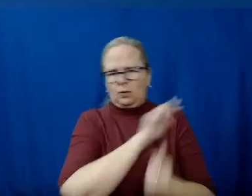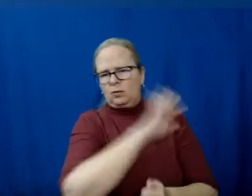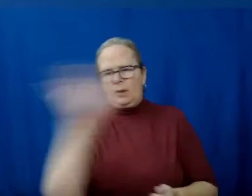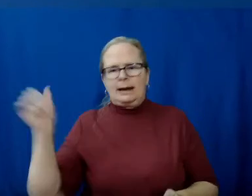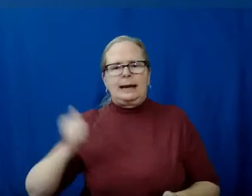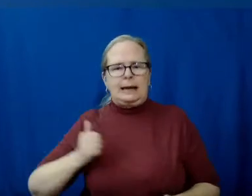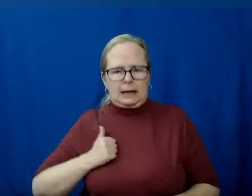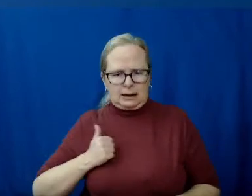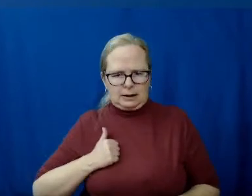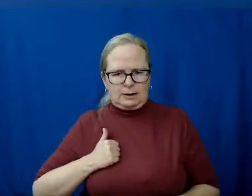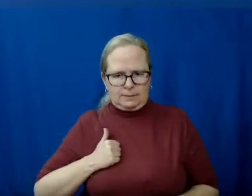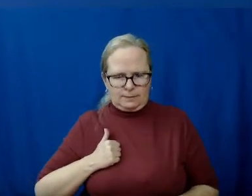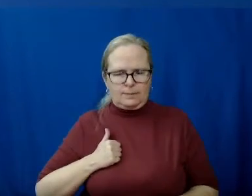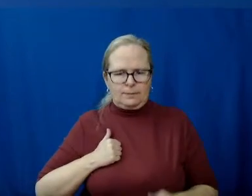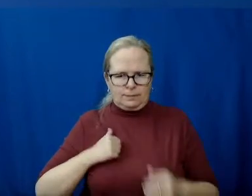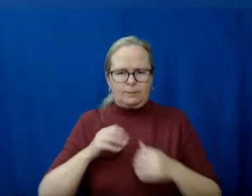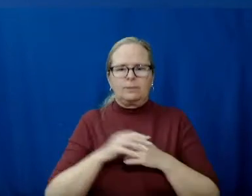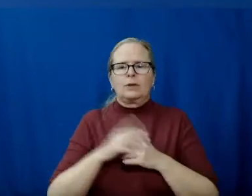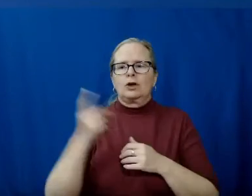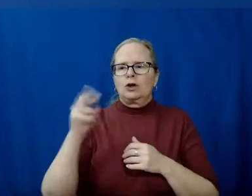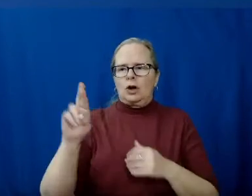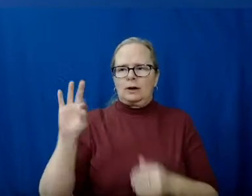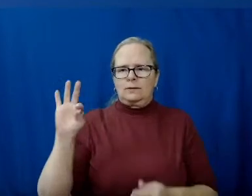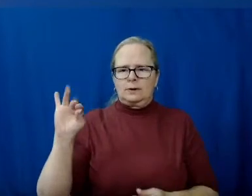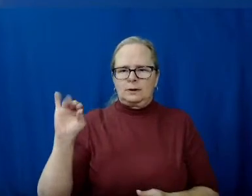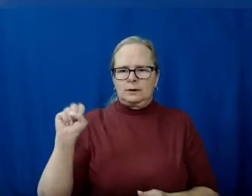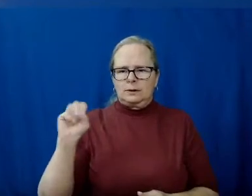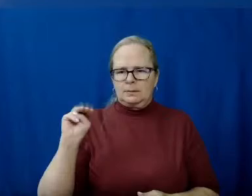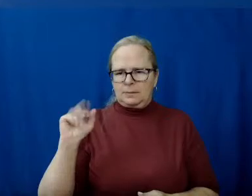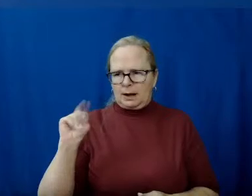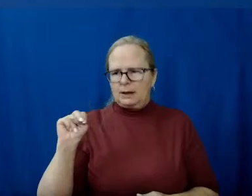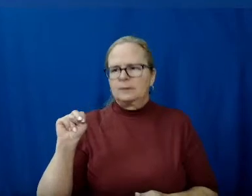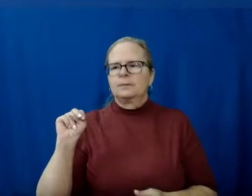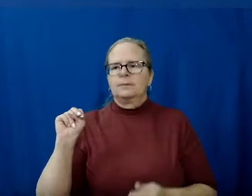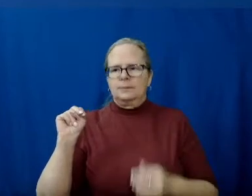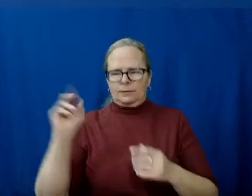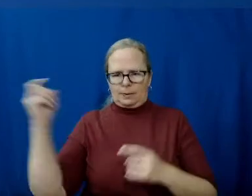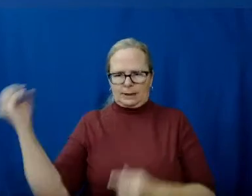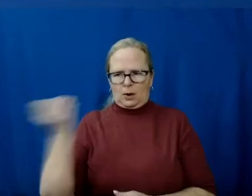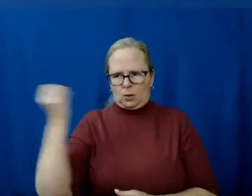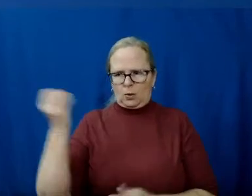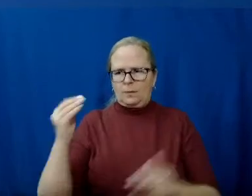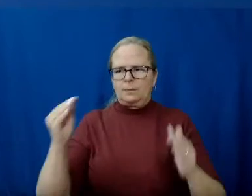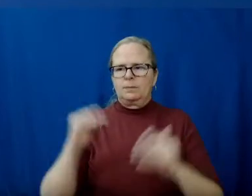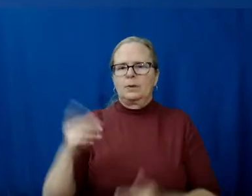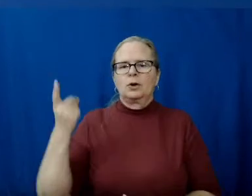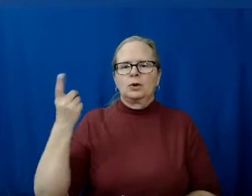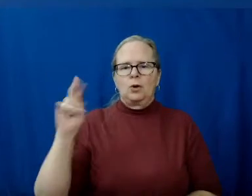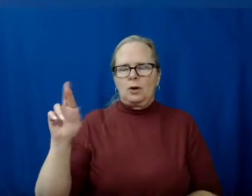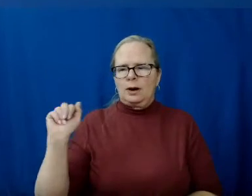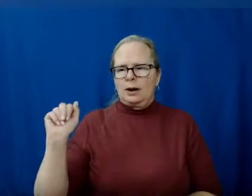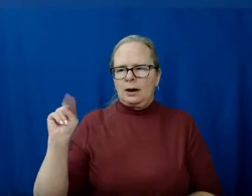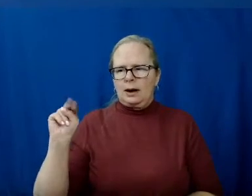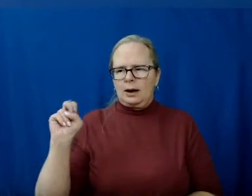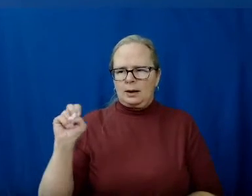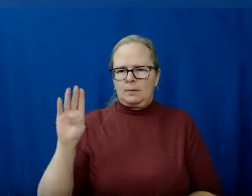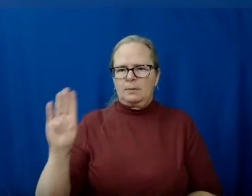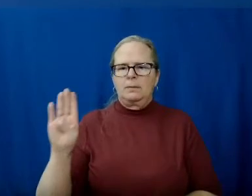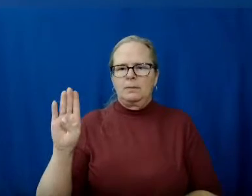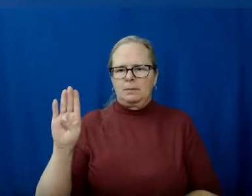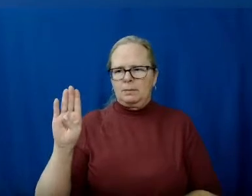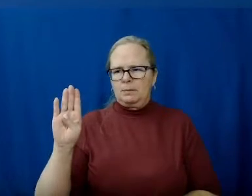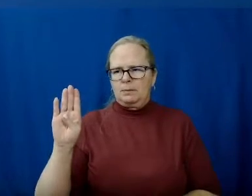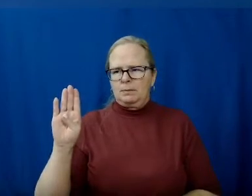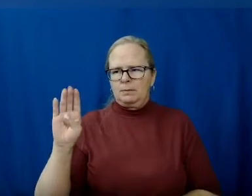Dr. Anne Berha for the first time from POP Quebec, Dr. Lynn Filiatro from POP BC, Dr.